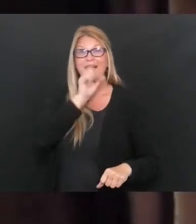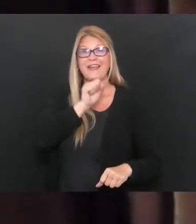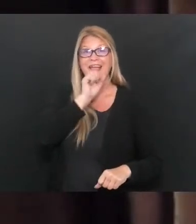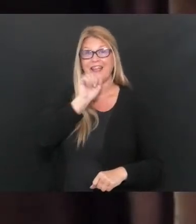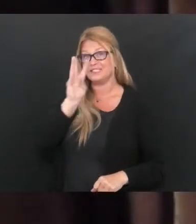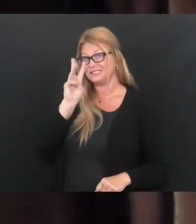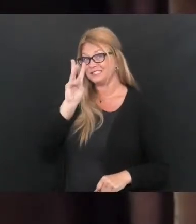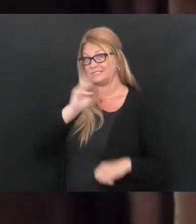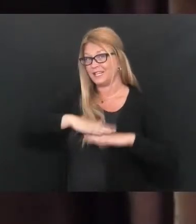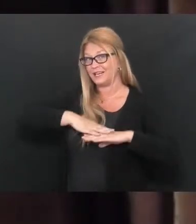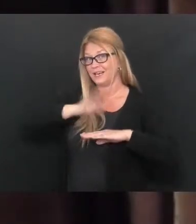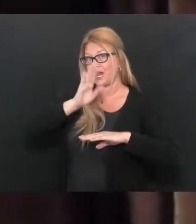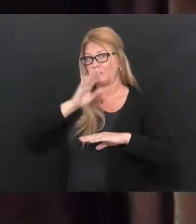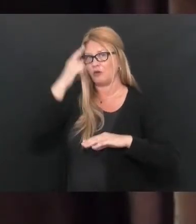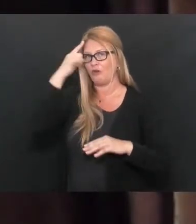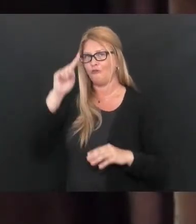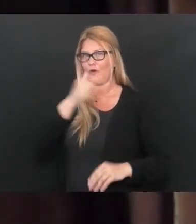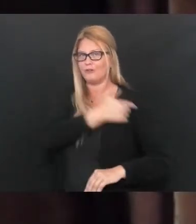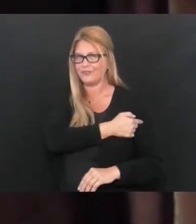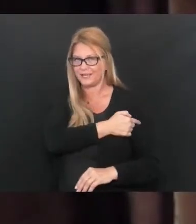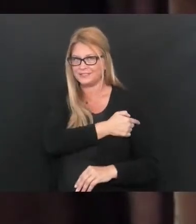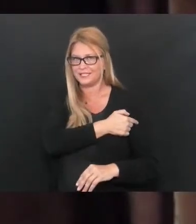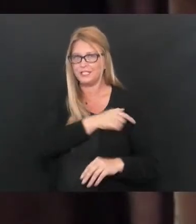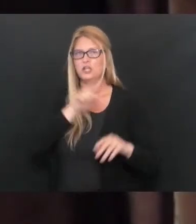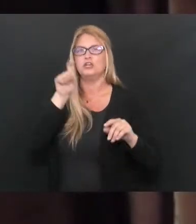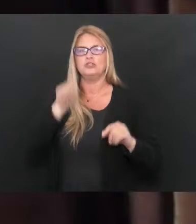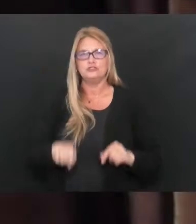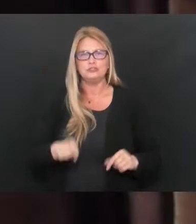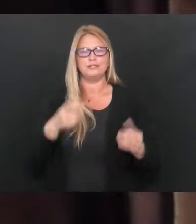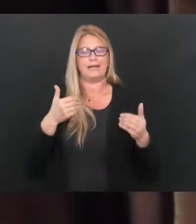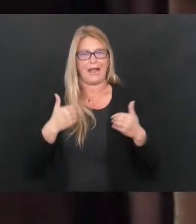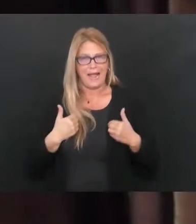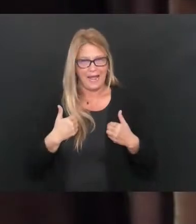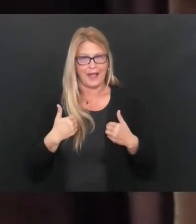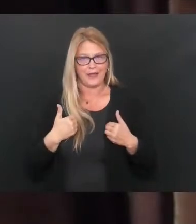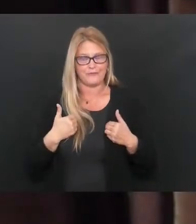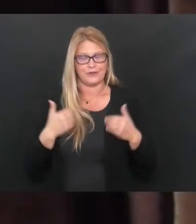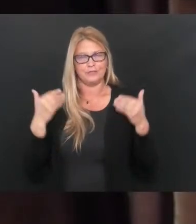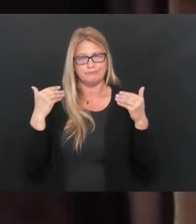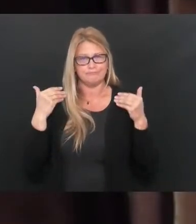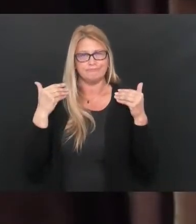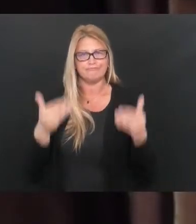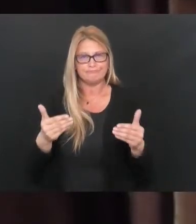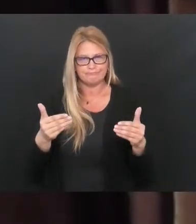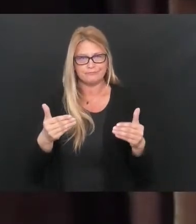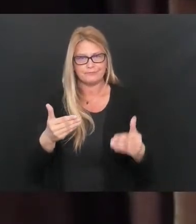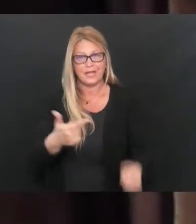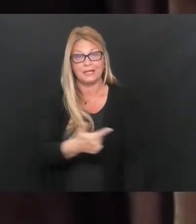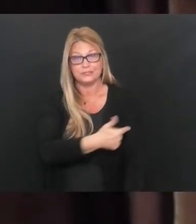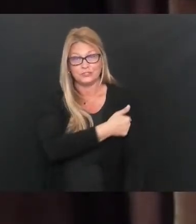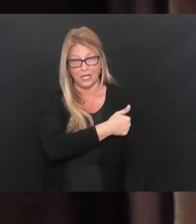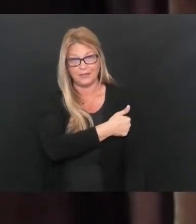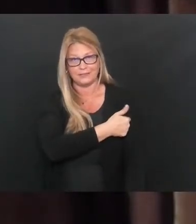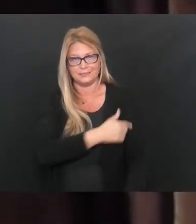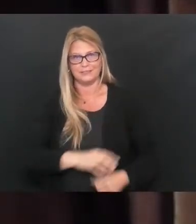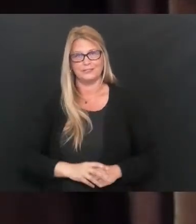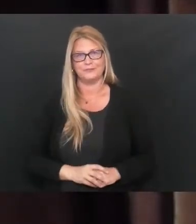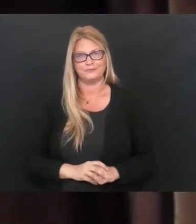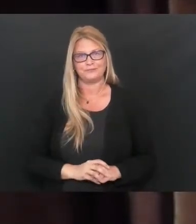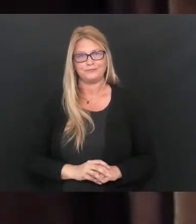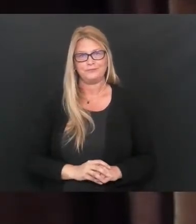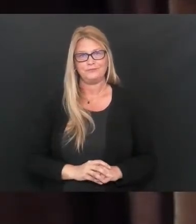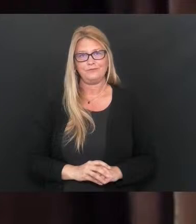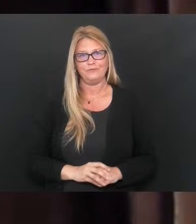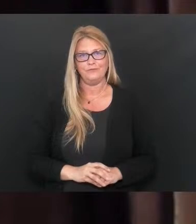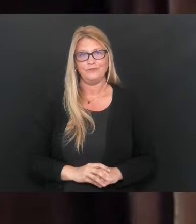over, for a COVID vaccine, should absolutely please choose to be vaccinated.